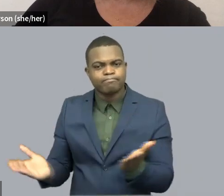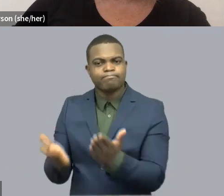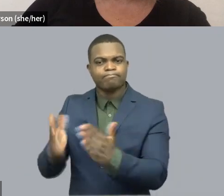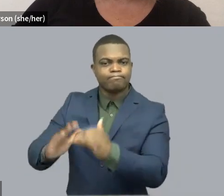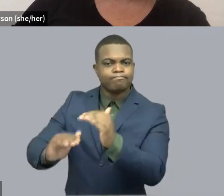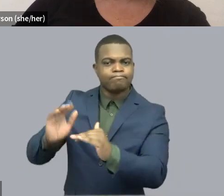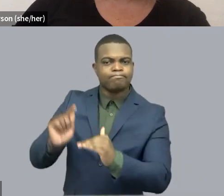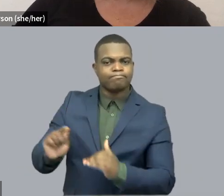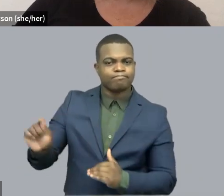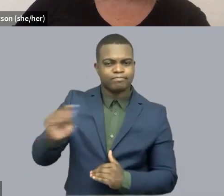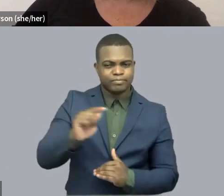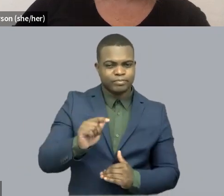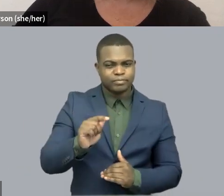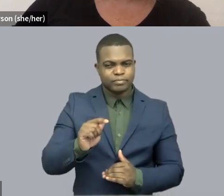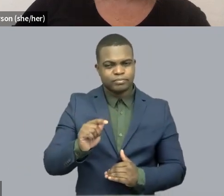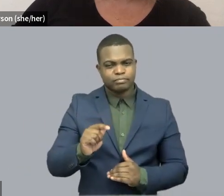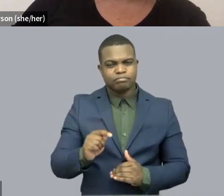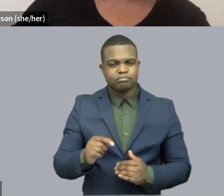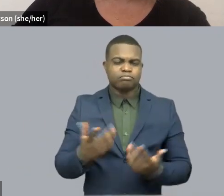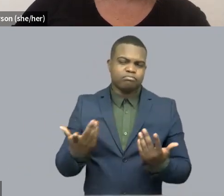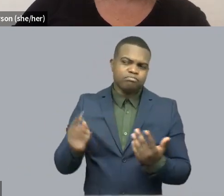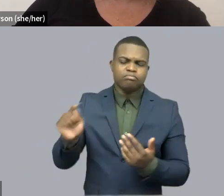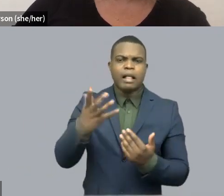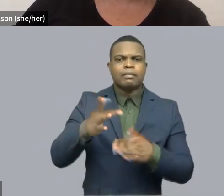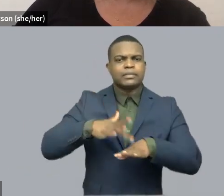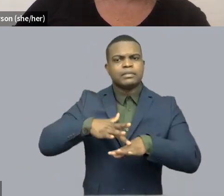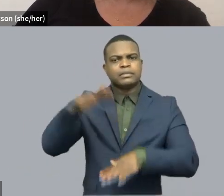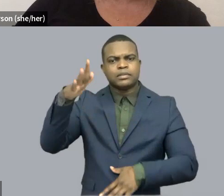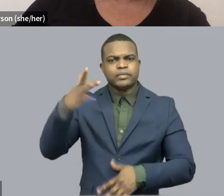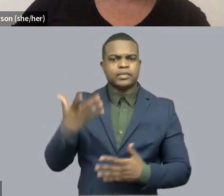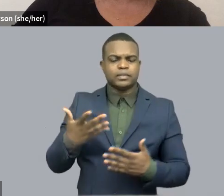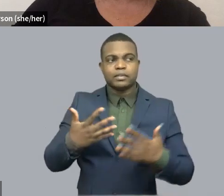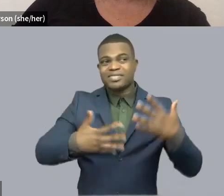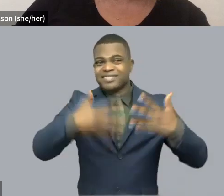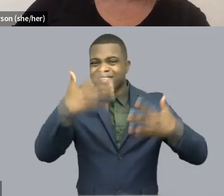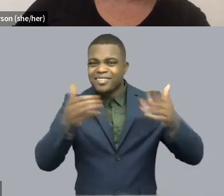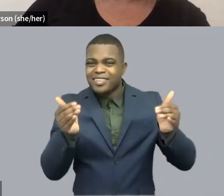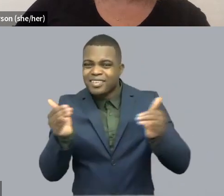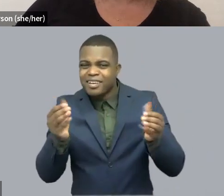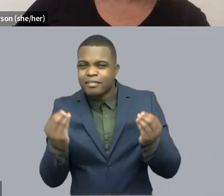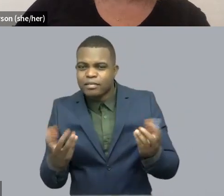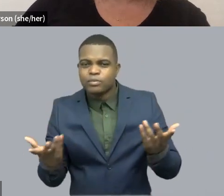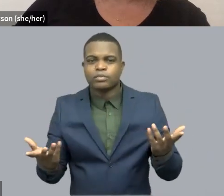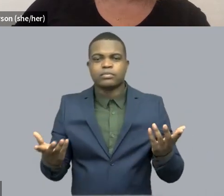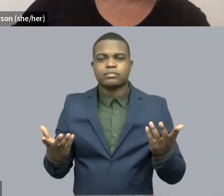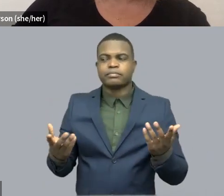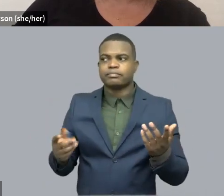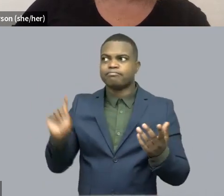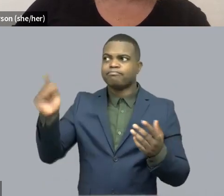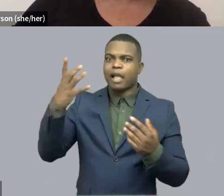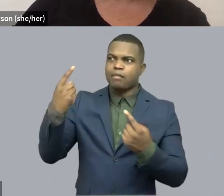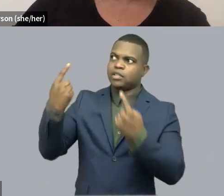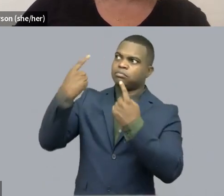thinking, this is why in January, we will launch a humanitarian cybersecurity center that is not only providing assistance, but is